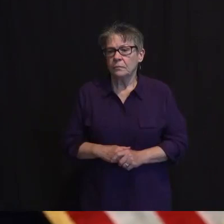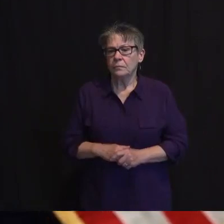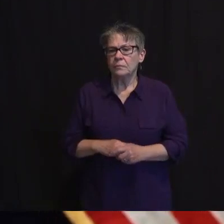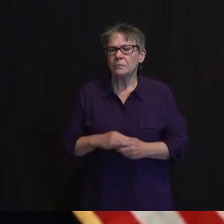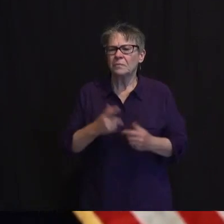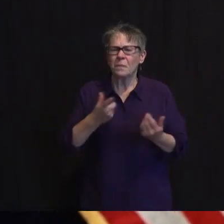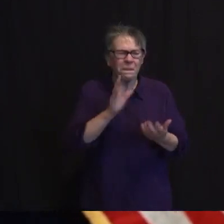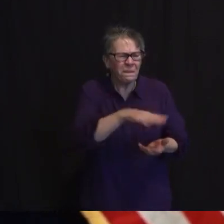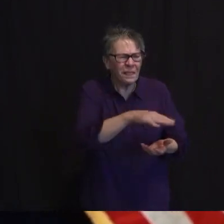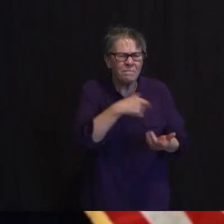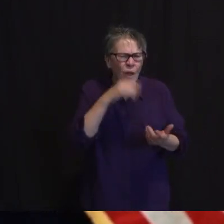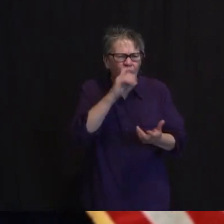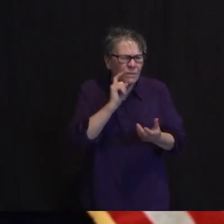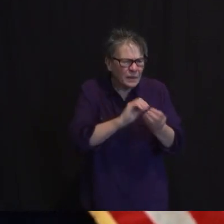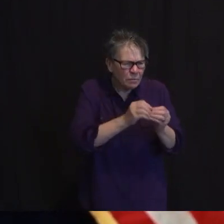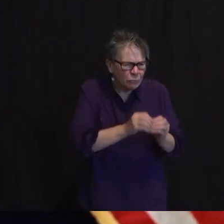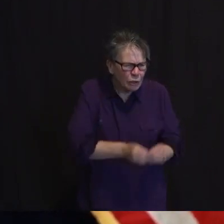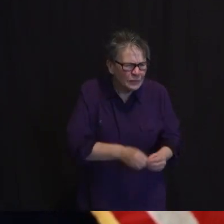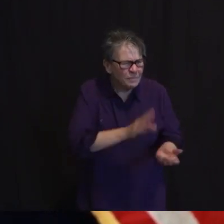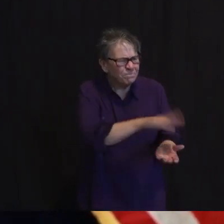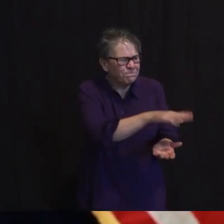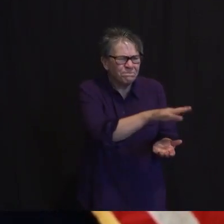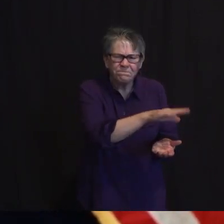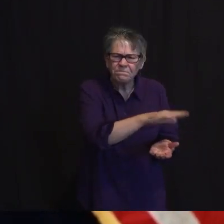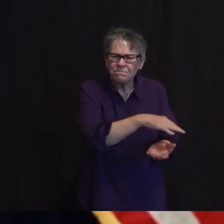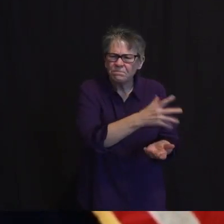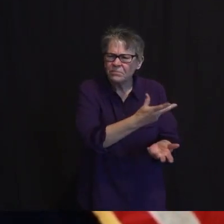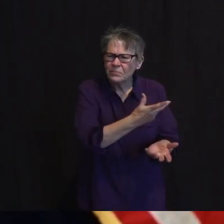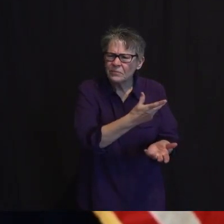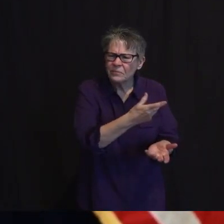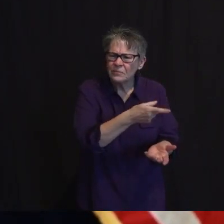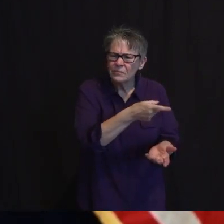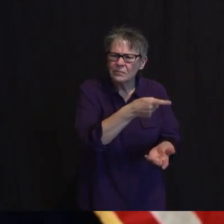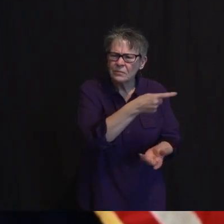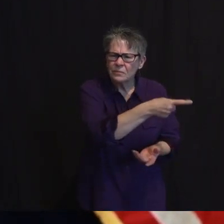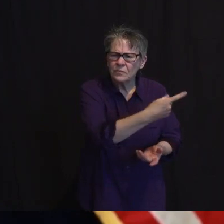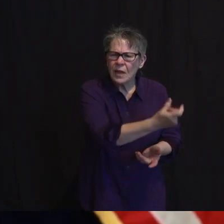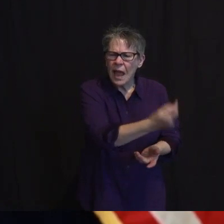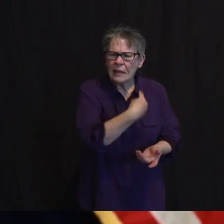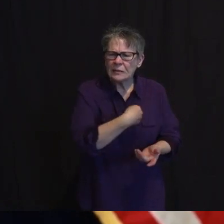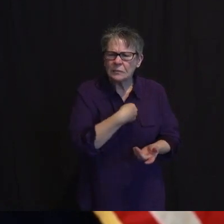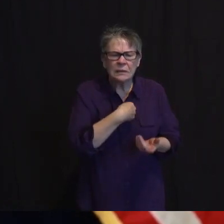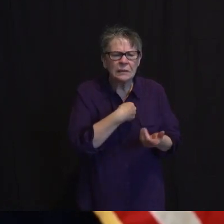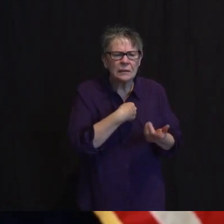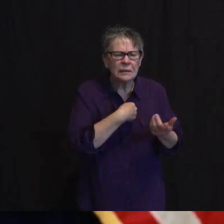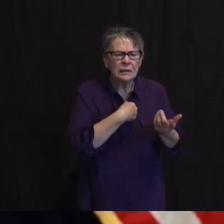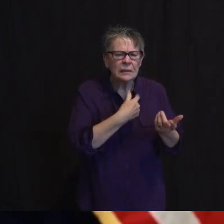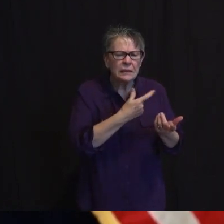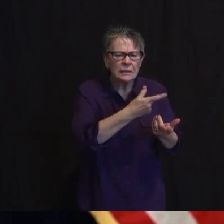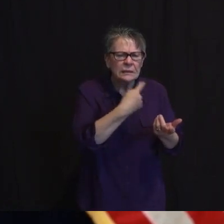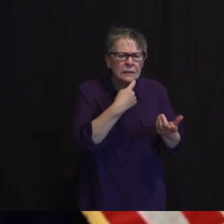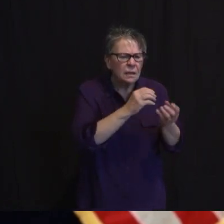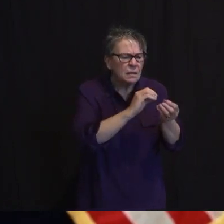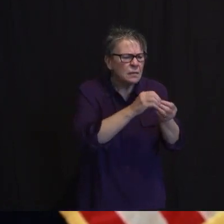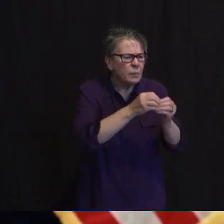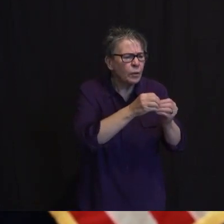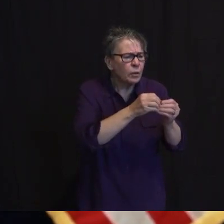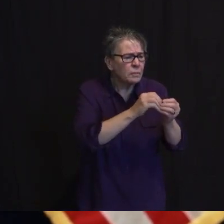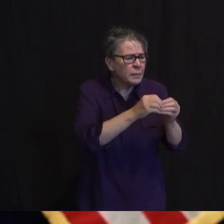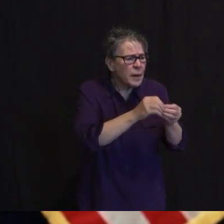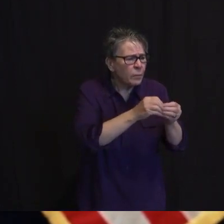possible you've got undercount, which was one of John's questions, in terms of particular cause of death, I assume,